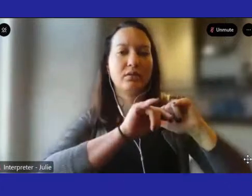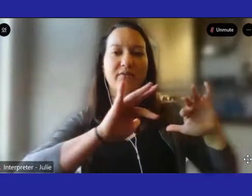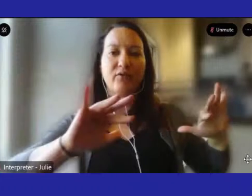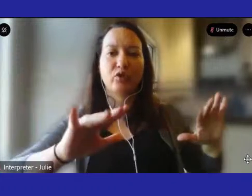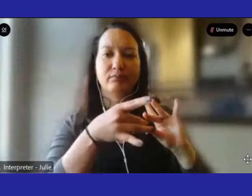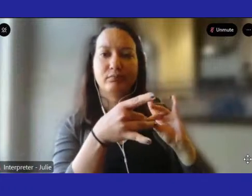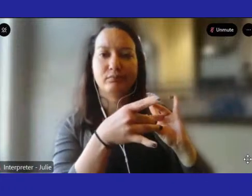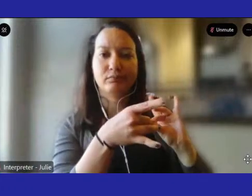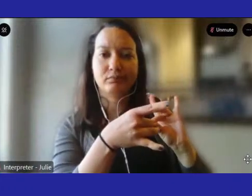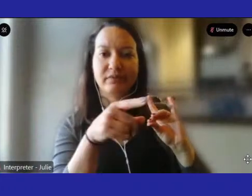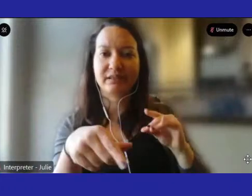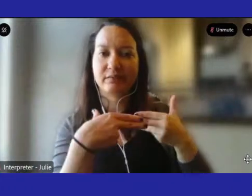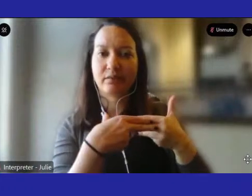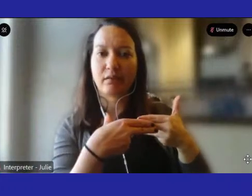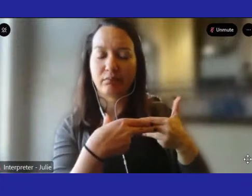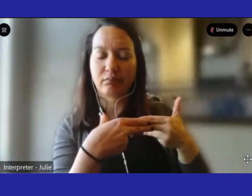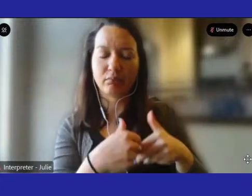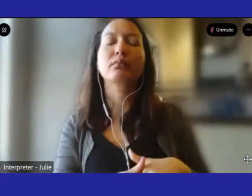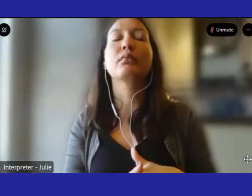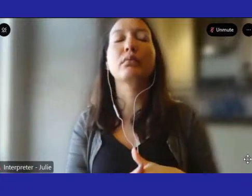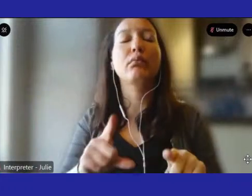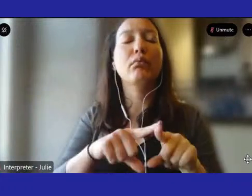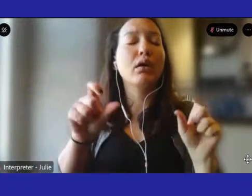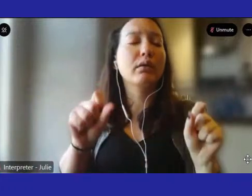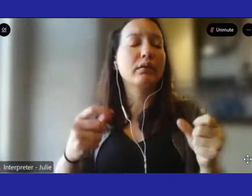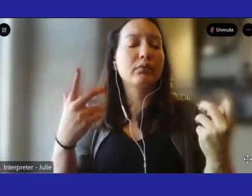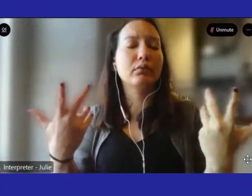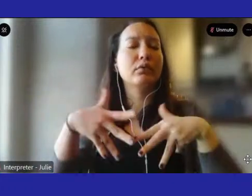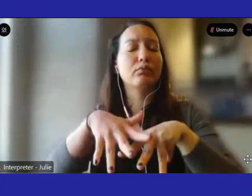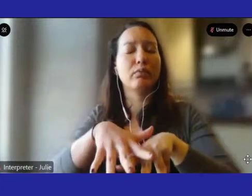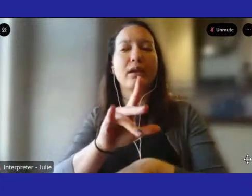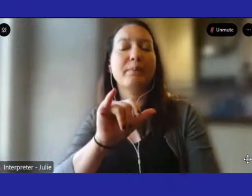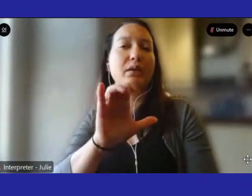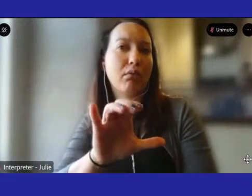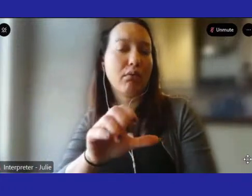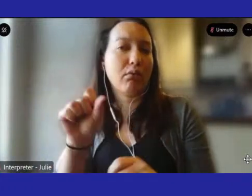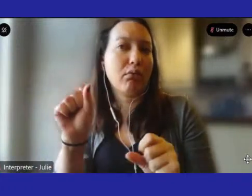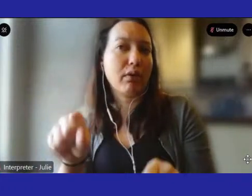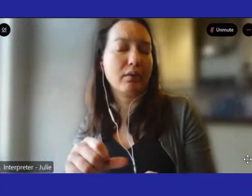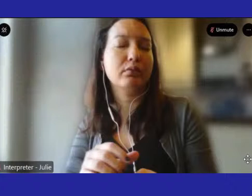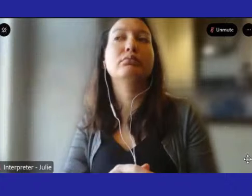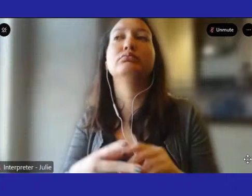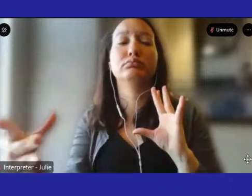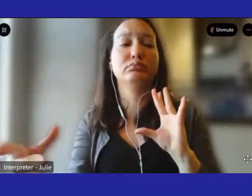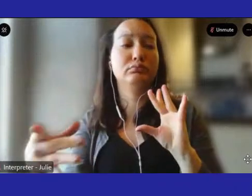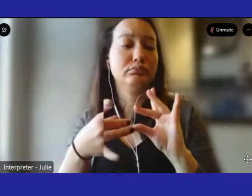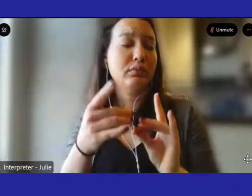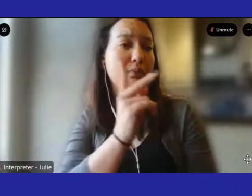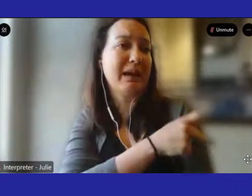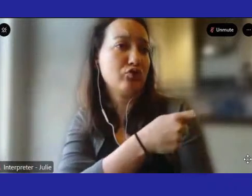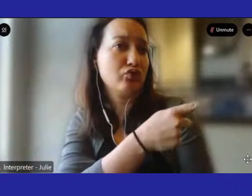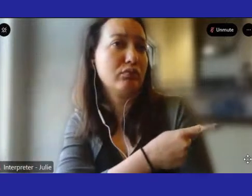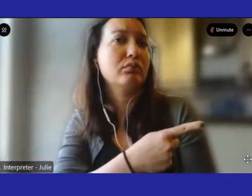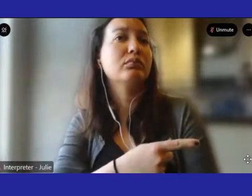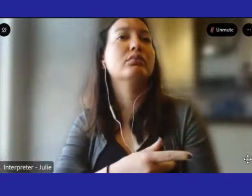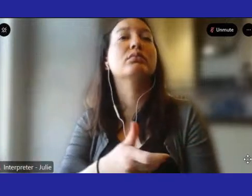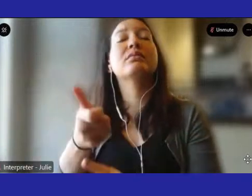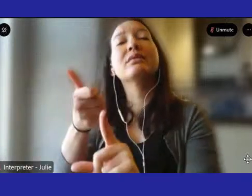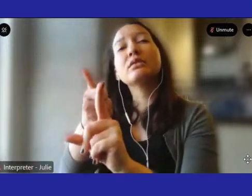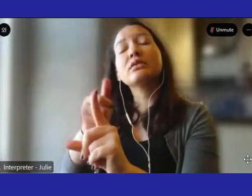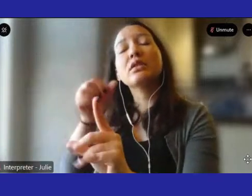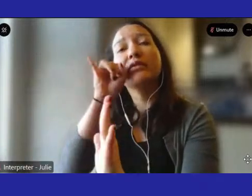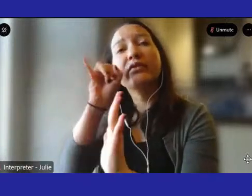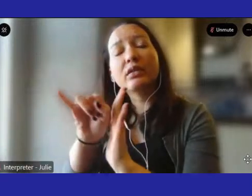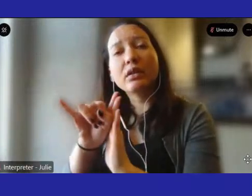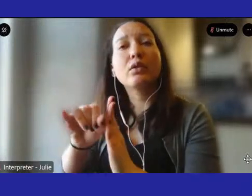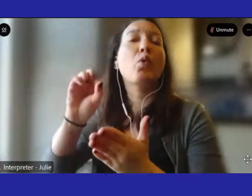the slide. But are able to integrate with Epic to then connect our patient self-identified or